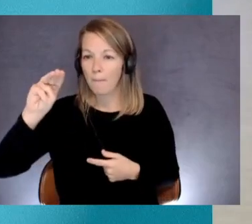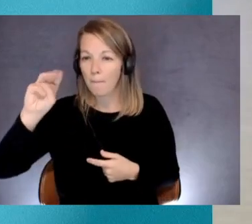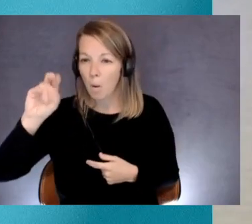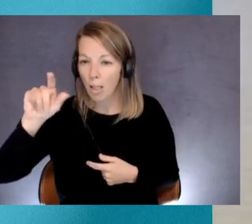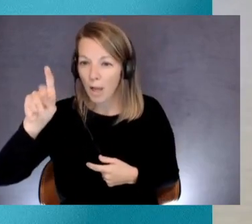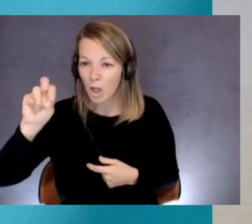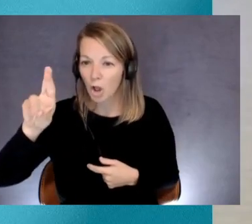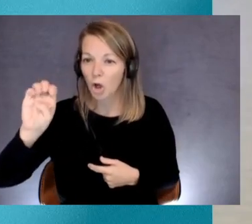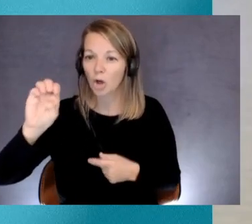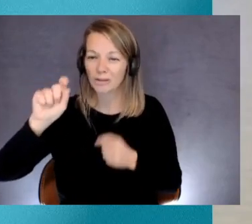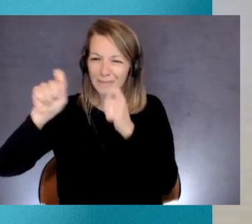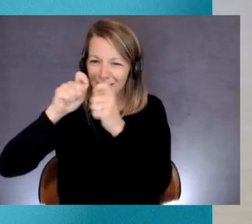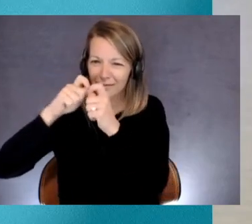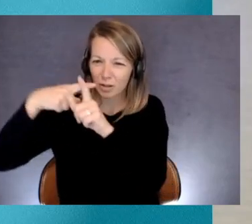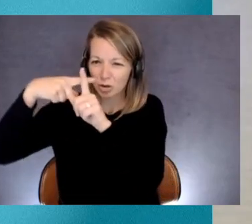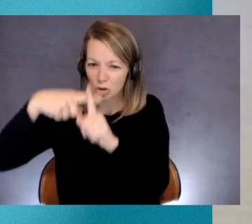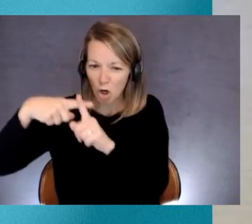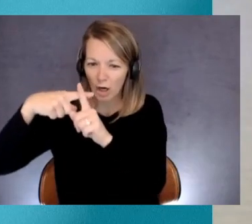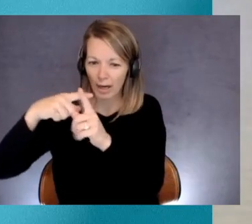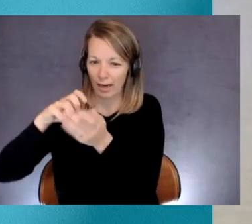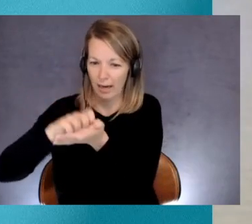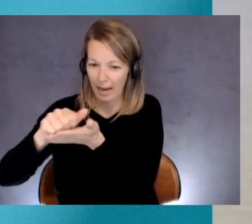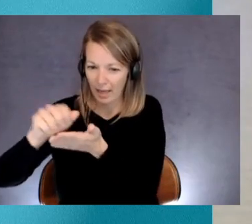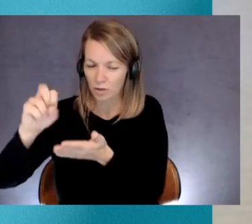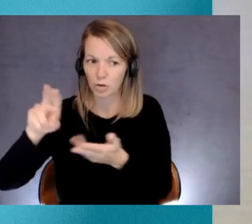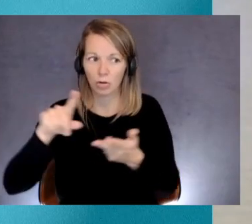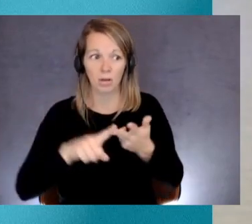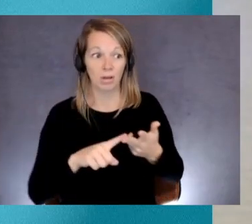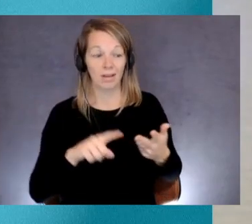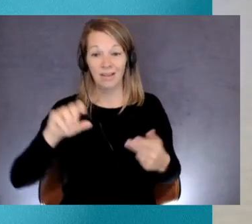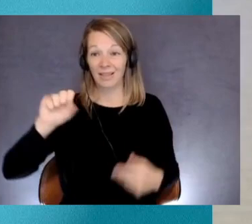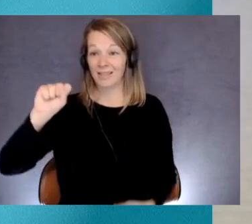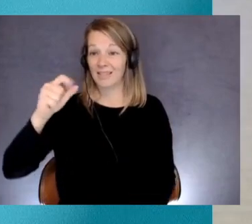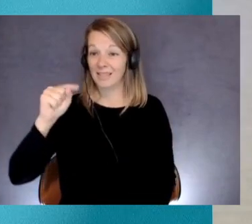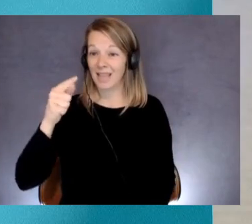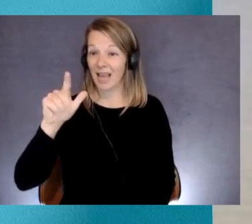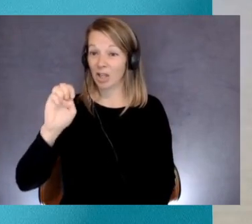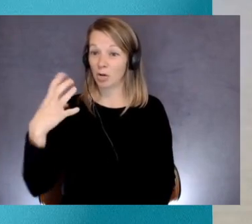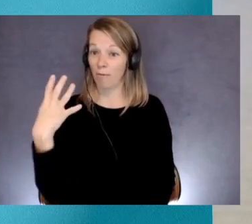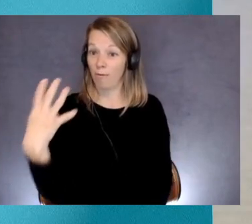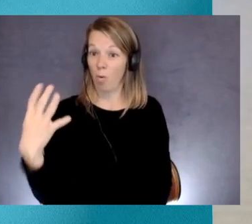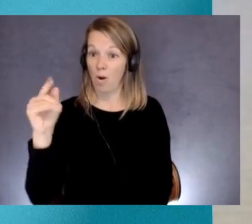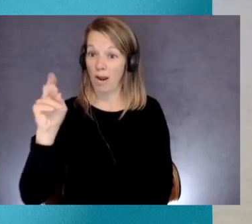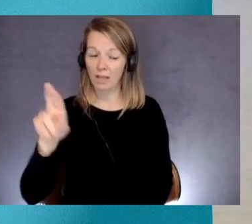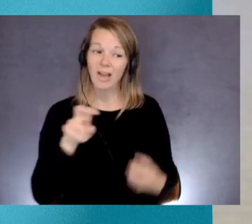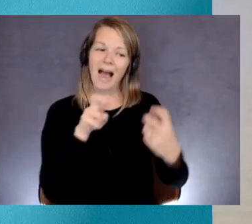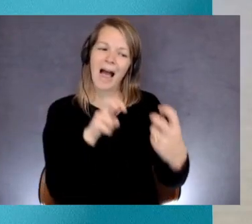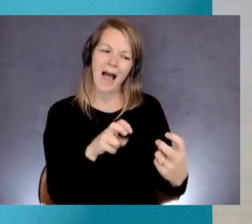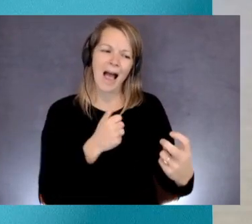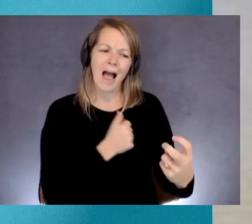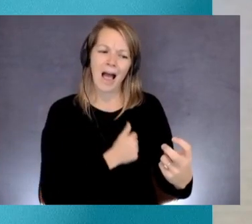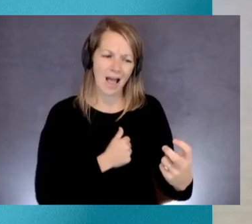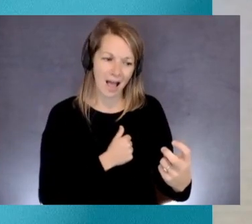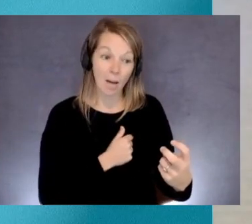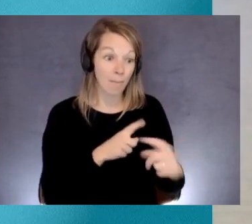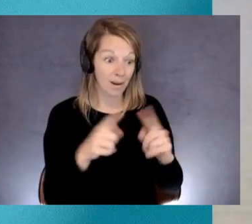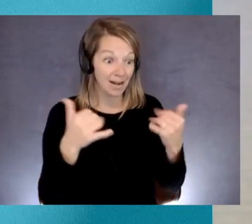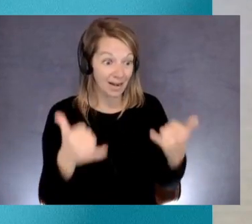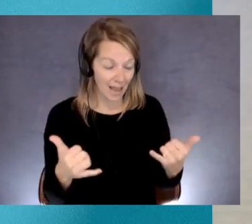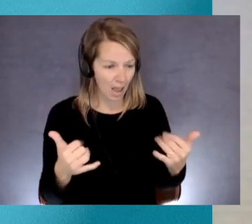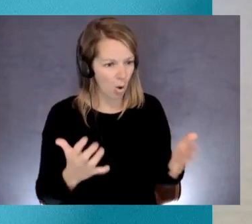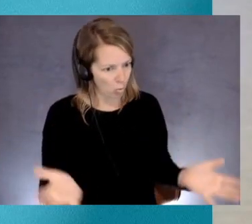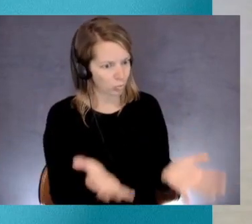4 cancer who used to come into the offices where we had to prepare for the talk are now giving the PEP talk.